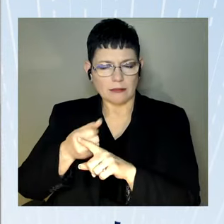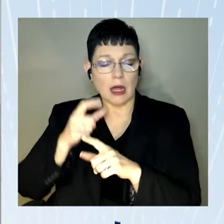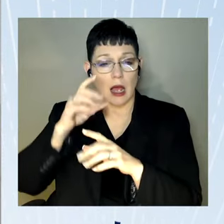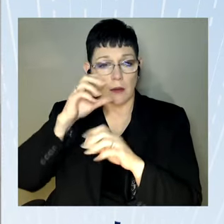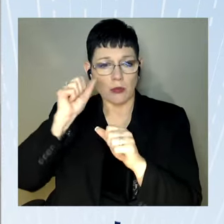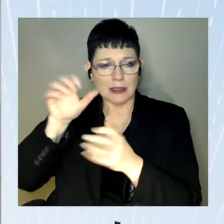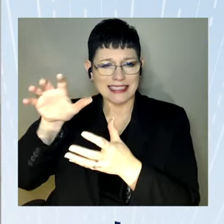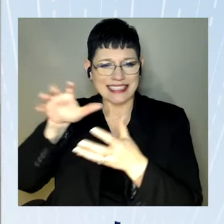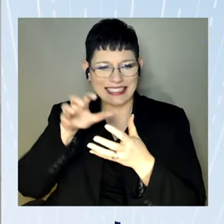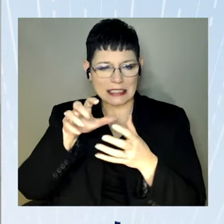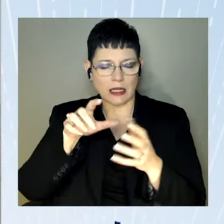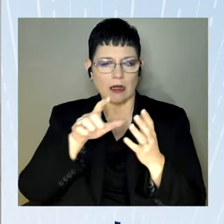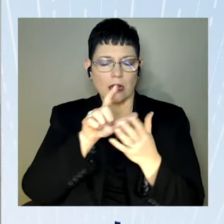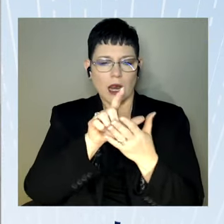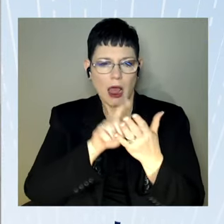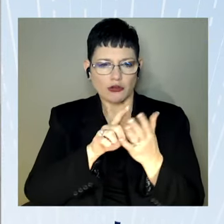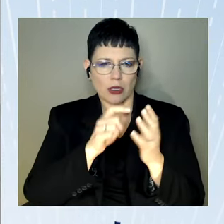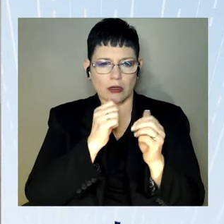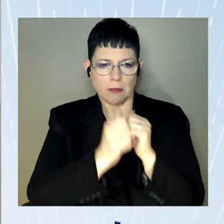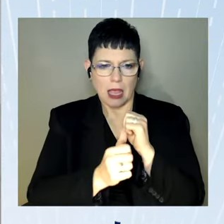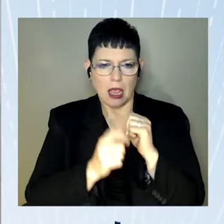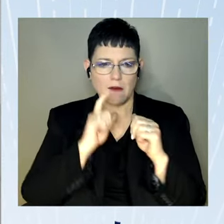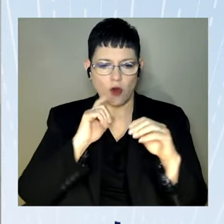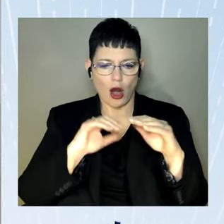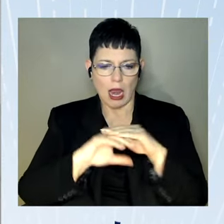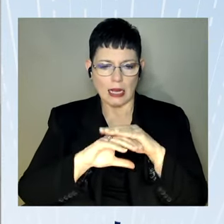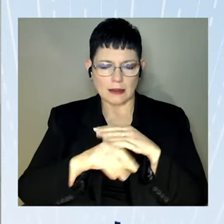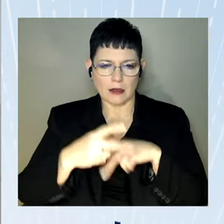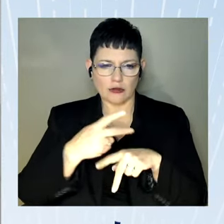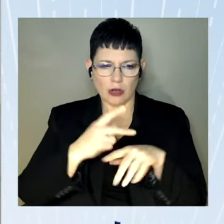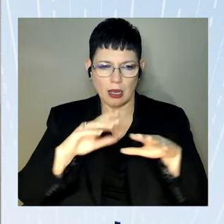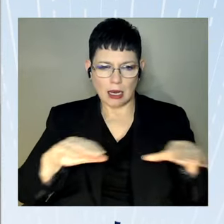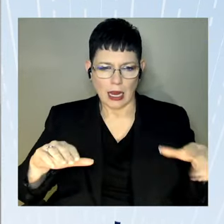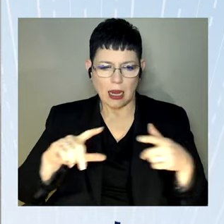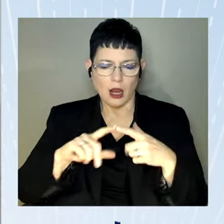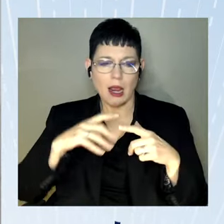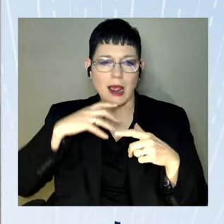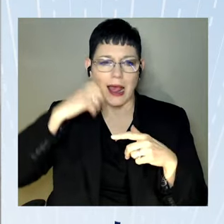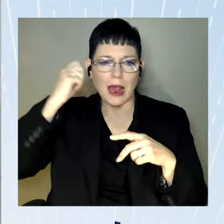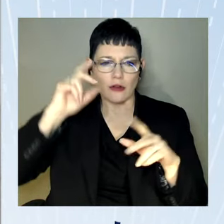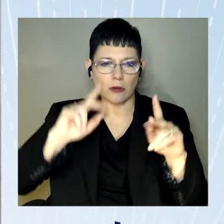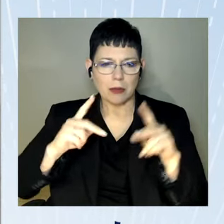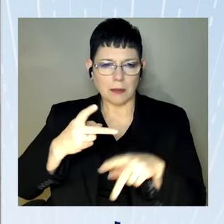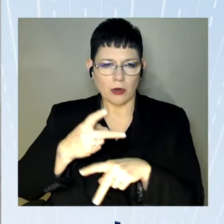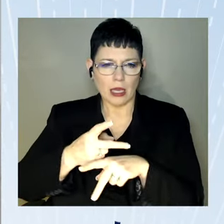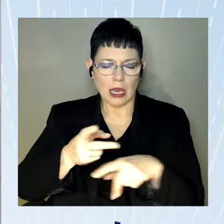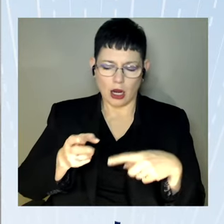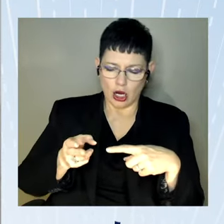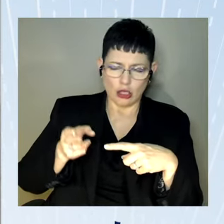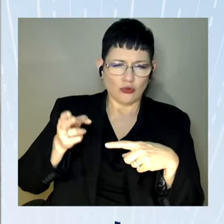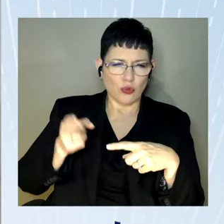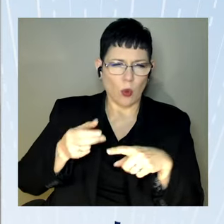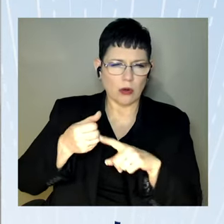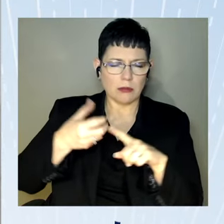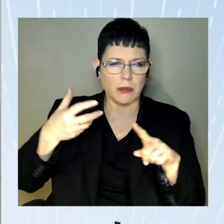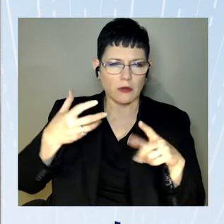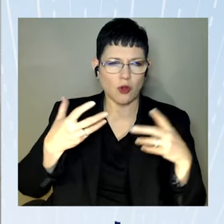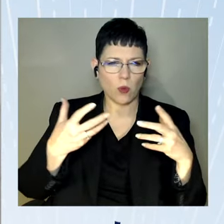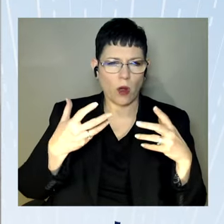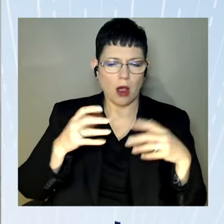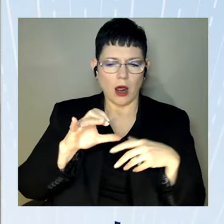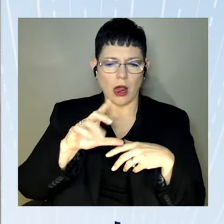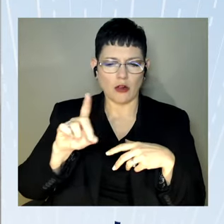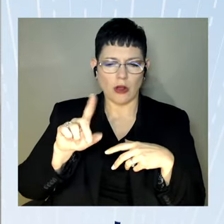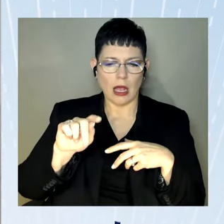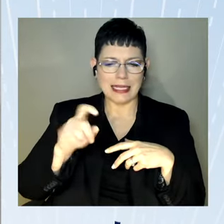support to households, improved access to child care and elder care, and a historic expansion of the child tax credit.